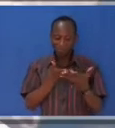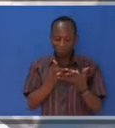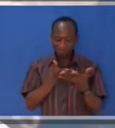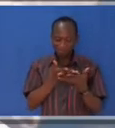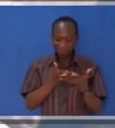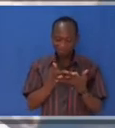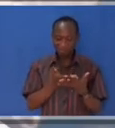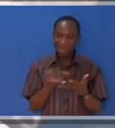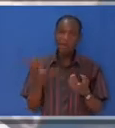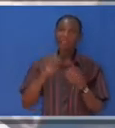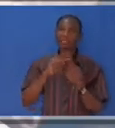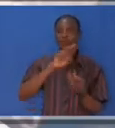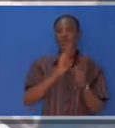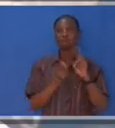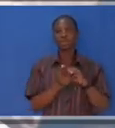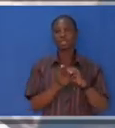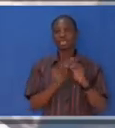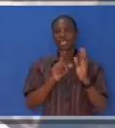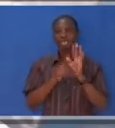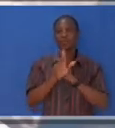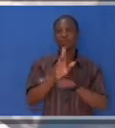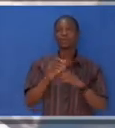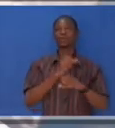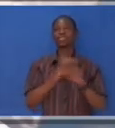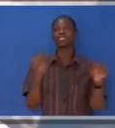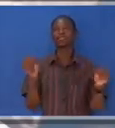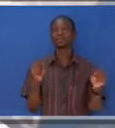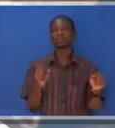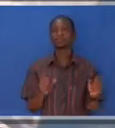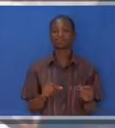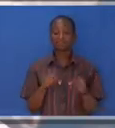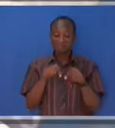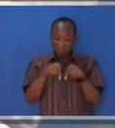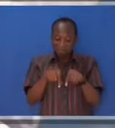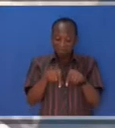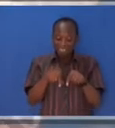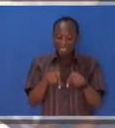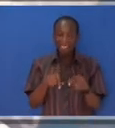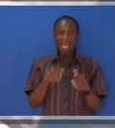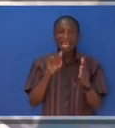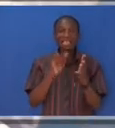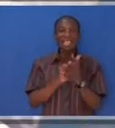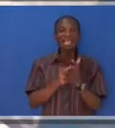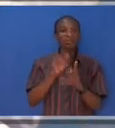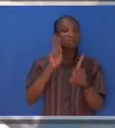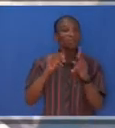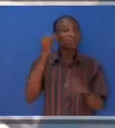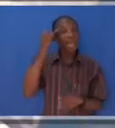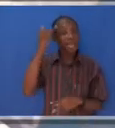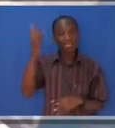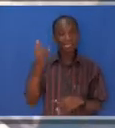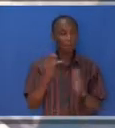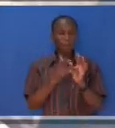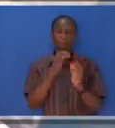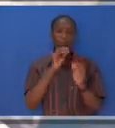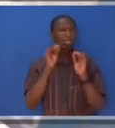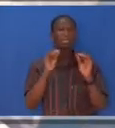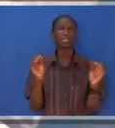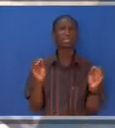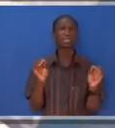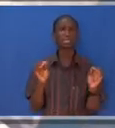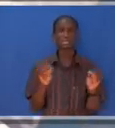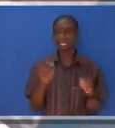wadwen na afi no o yankopon age wo nkwa eno ye osum kasie bi omo nkyere kire na nso ba bible mu a